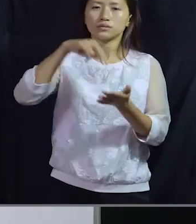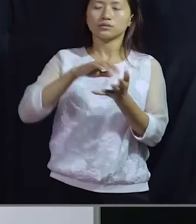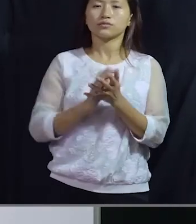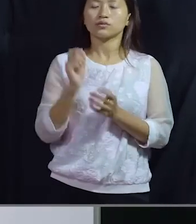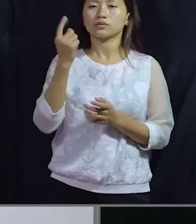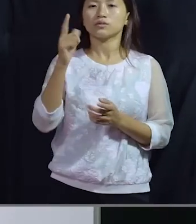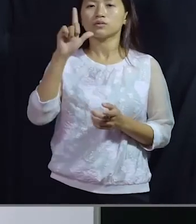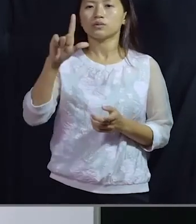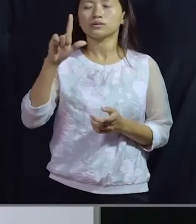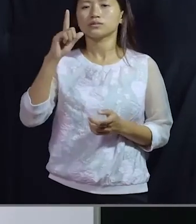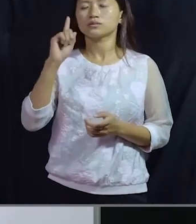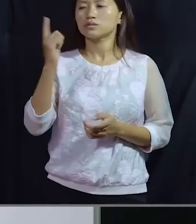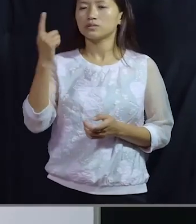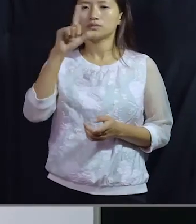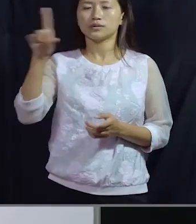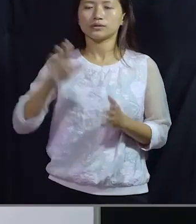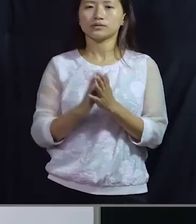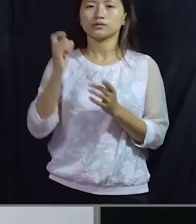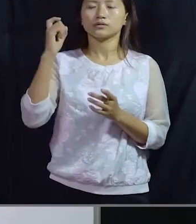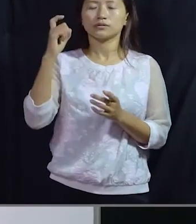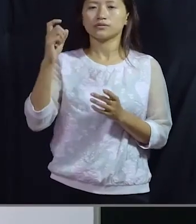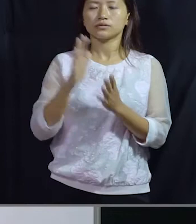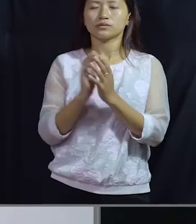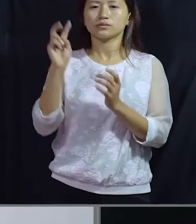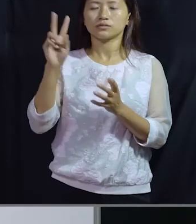A 1,07,100 and for B